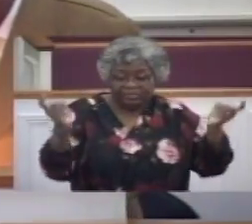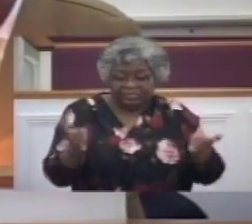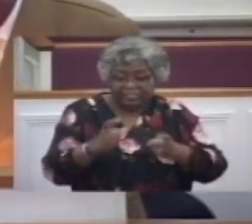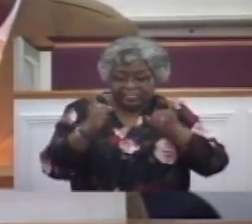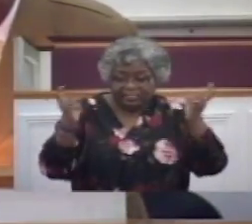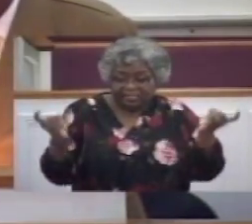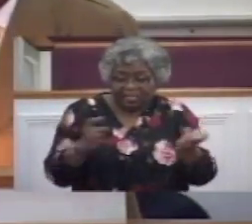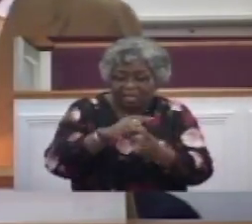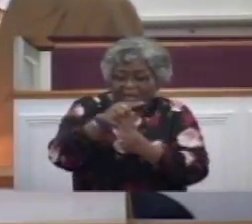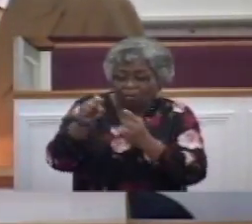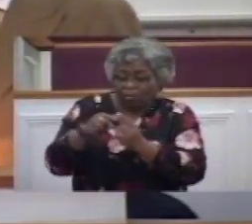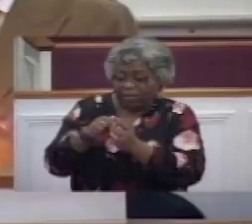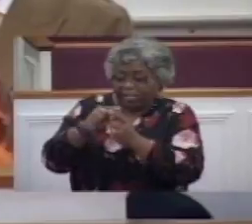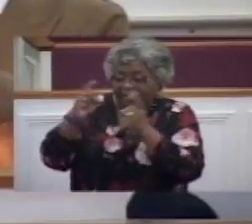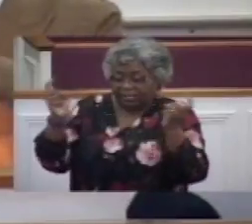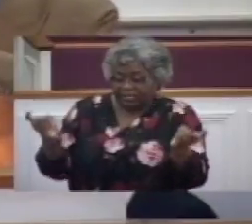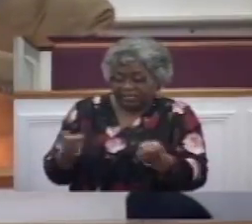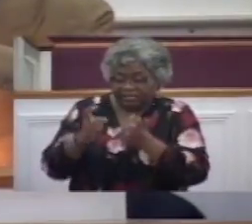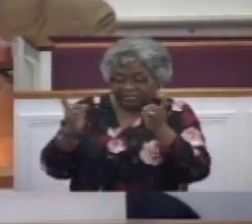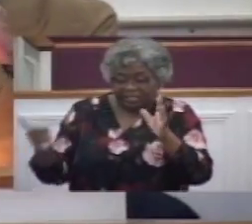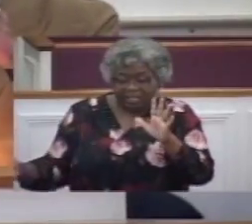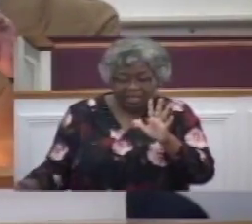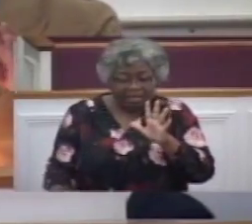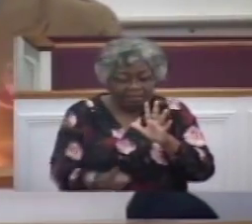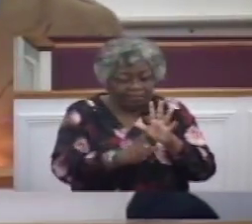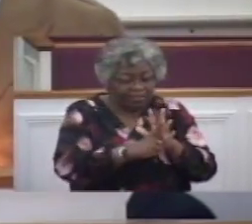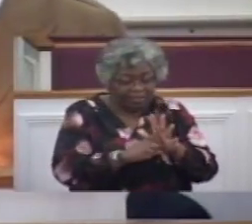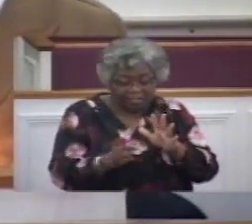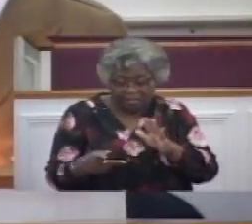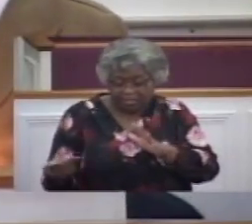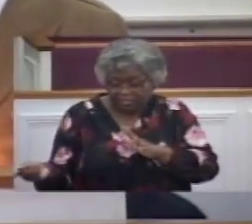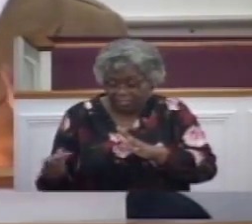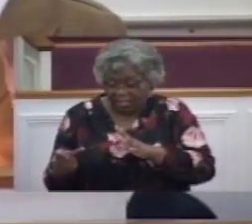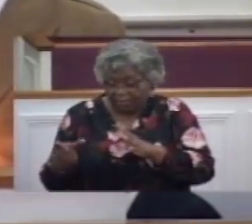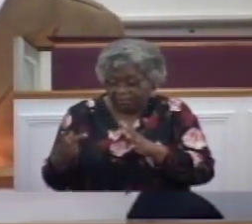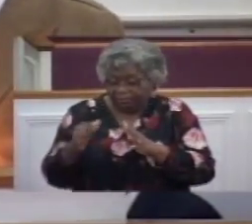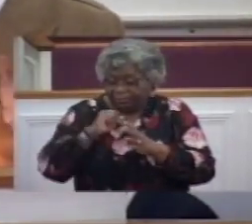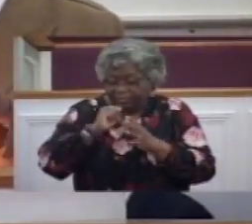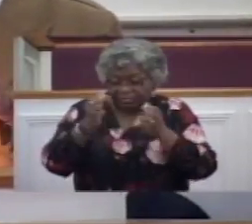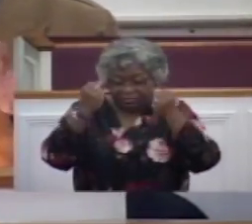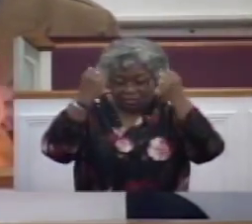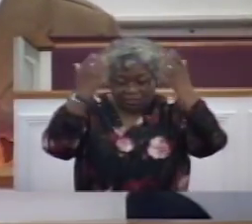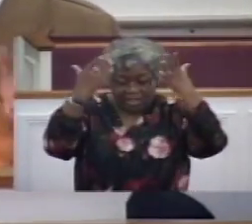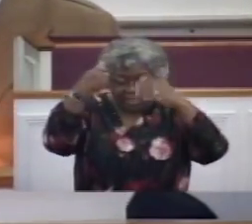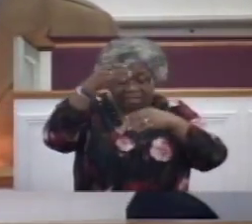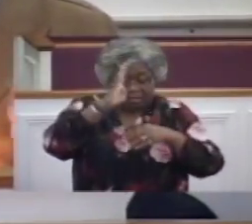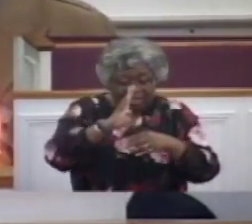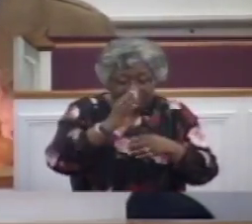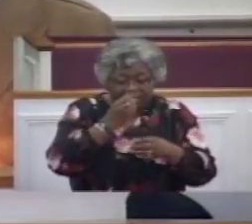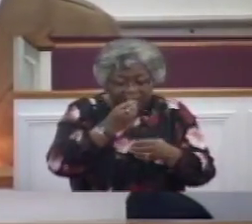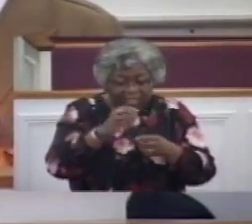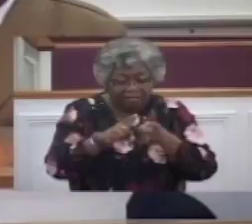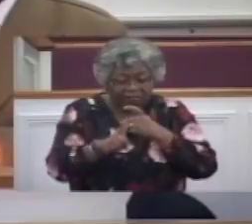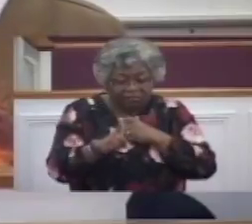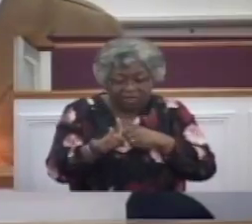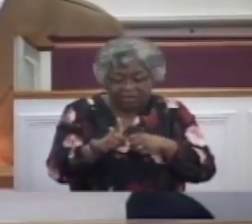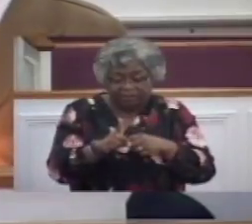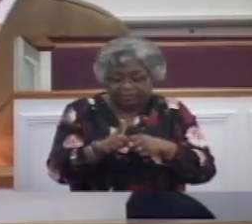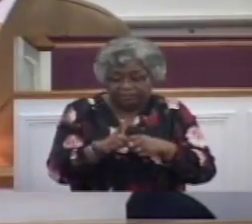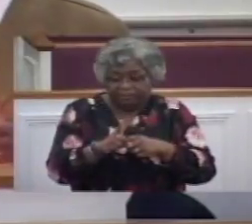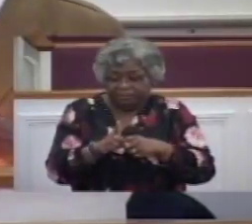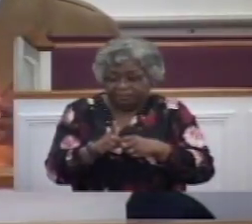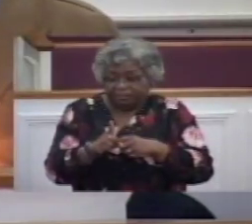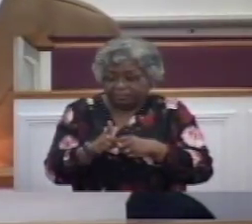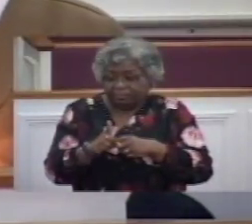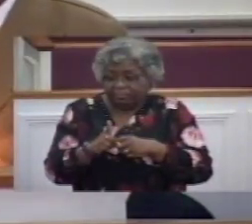And when sin appeared and they disobeyed God and ate from the forbidden fruit, don't know whether